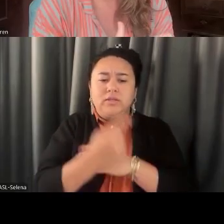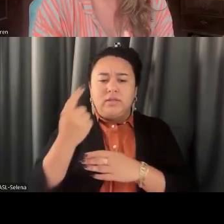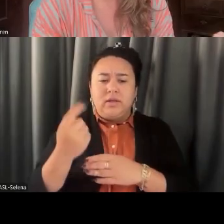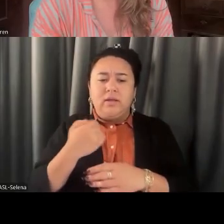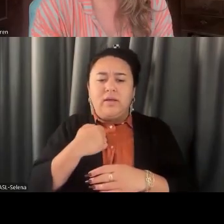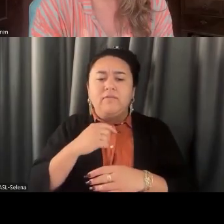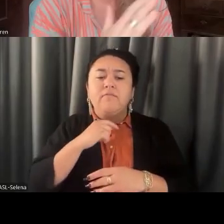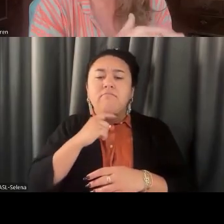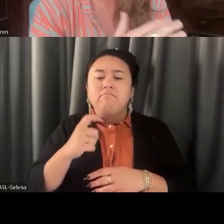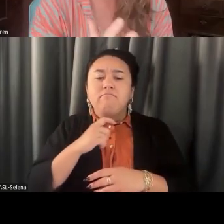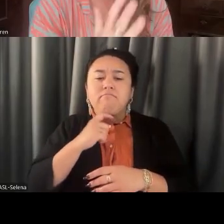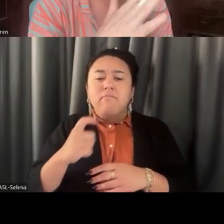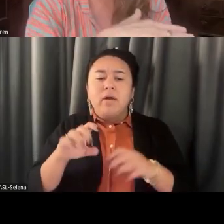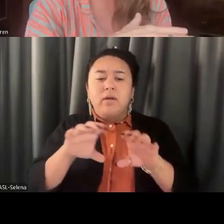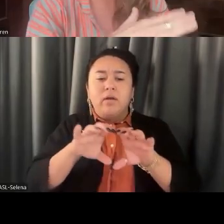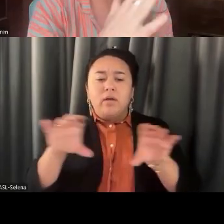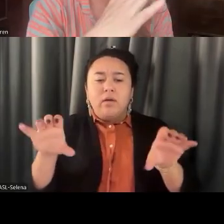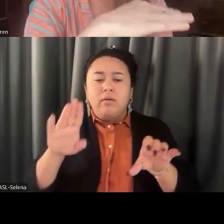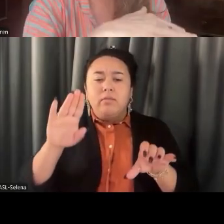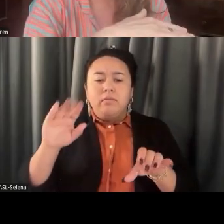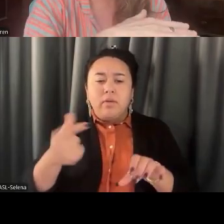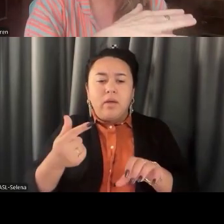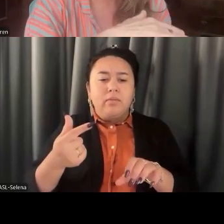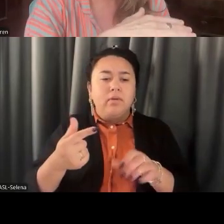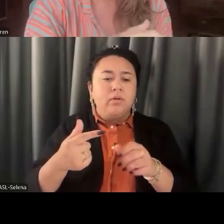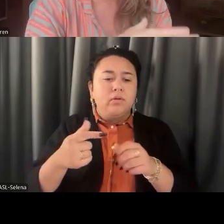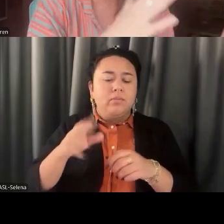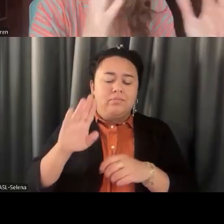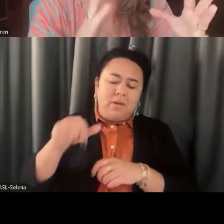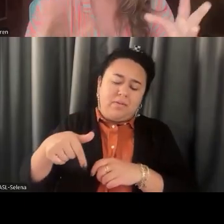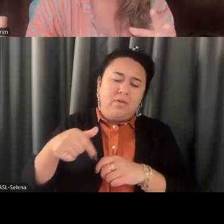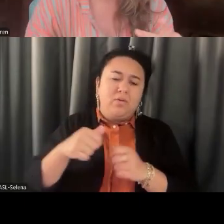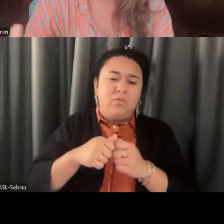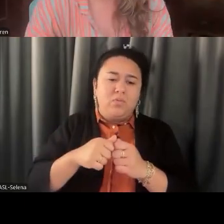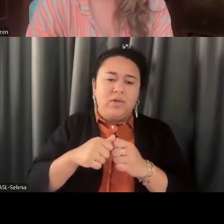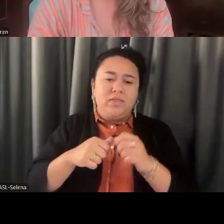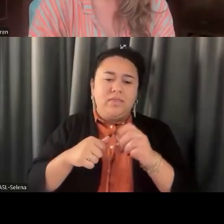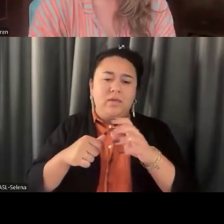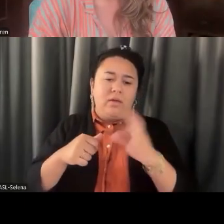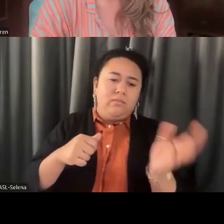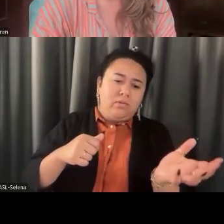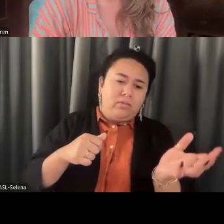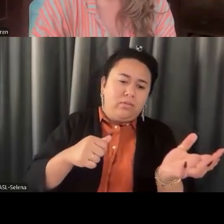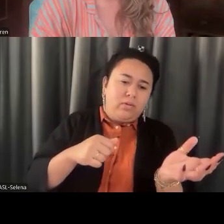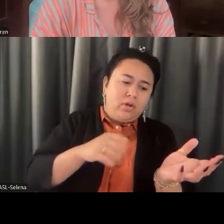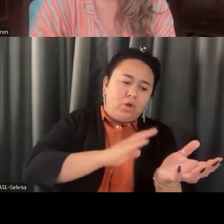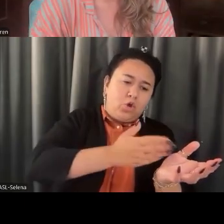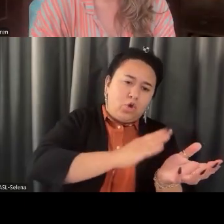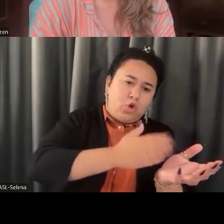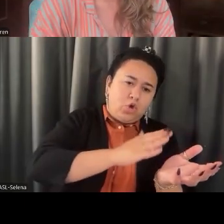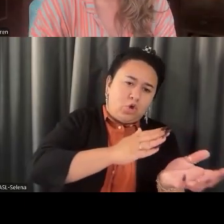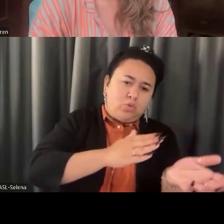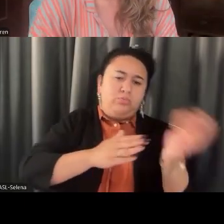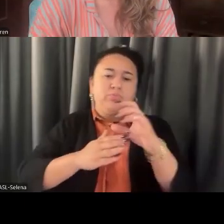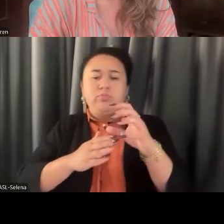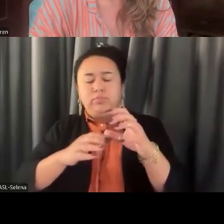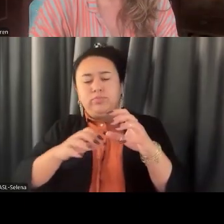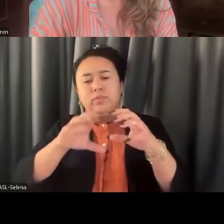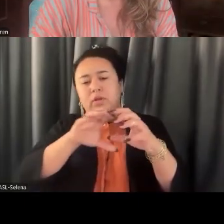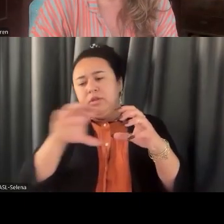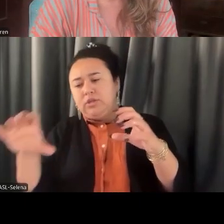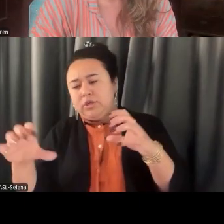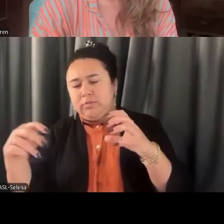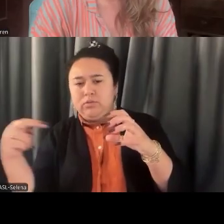basin or a barbecue with this nose that folds down. And then again at night, it has this sleeping chamber.